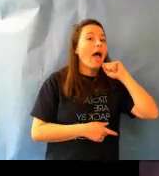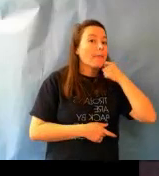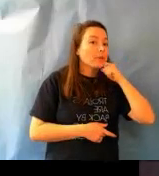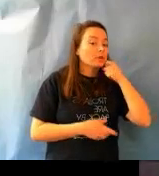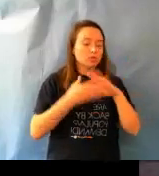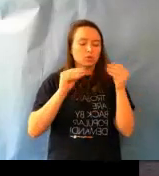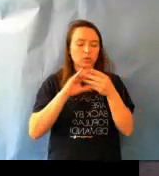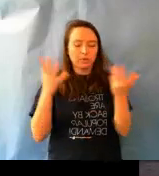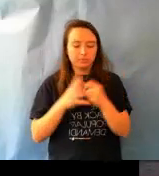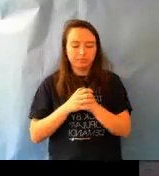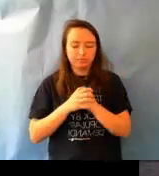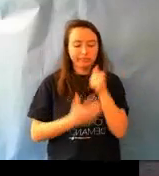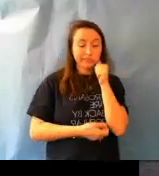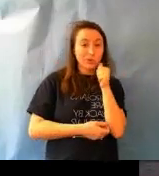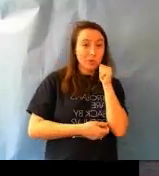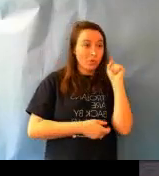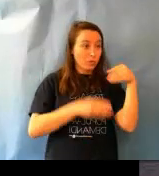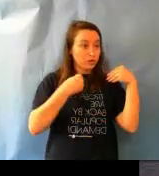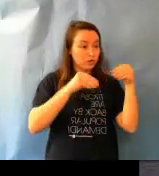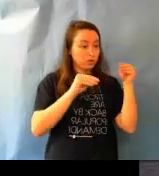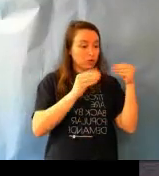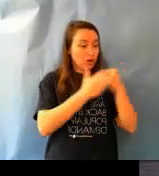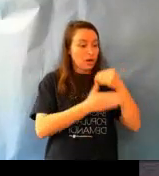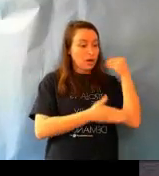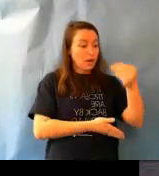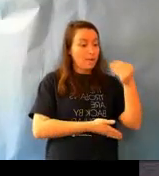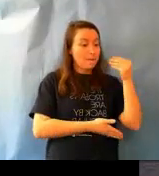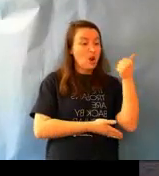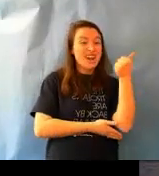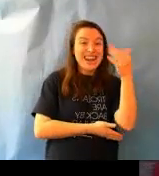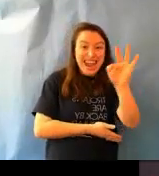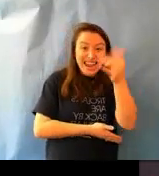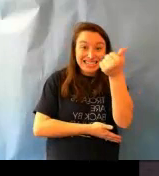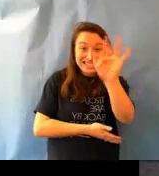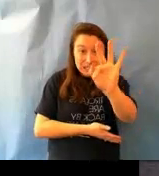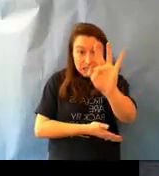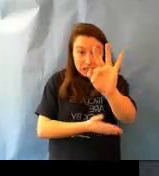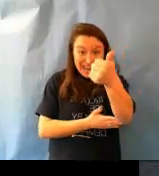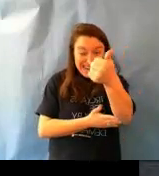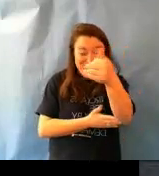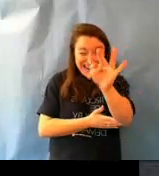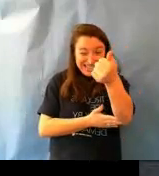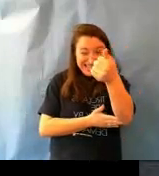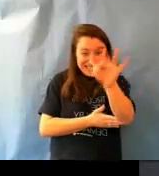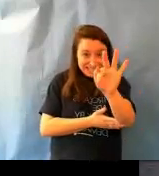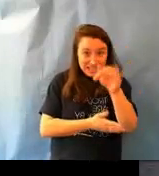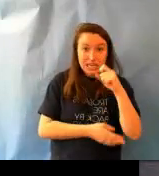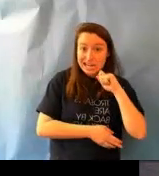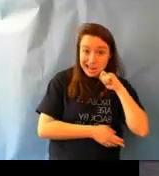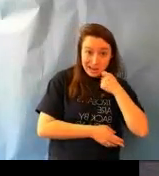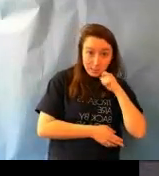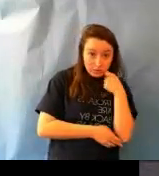story. Rosa went to the store and bought 19 apples. I'm going to underline that because it sounds